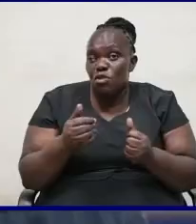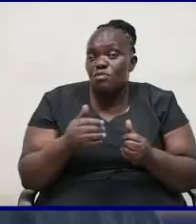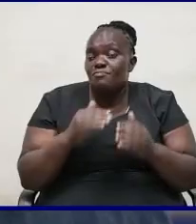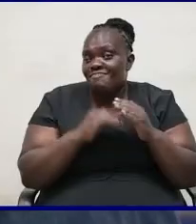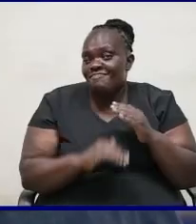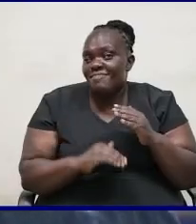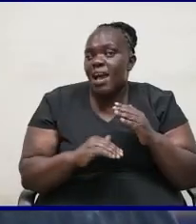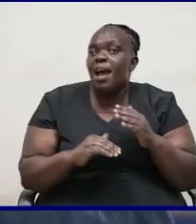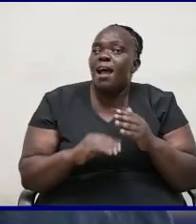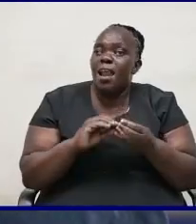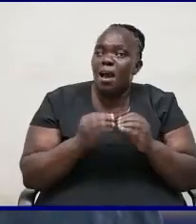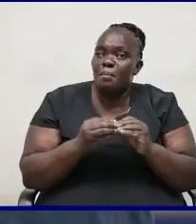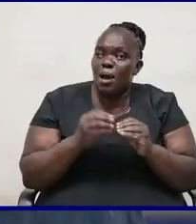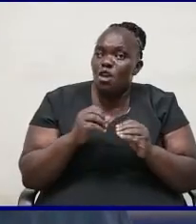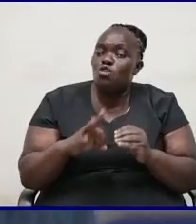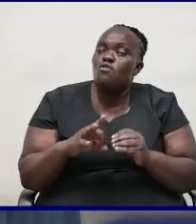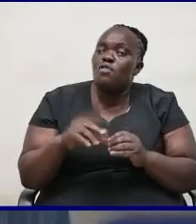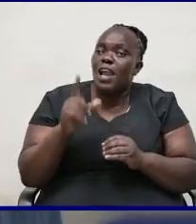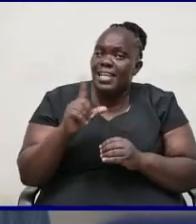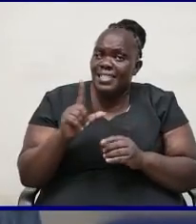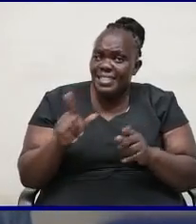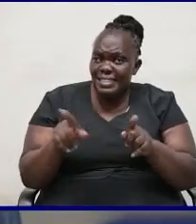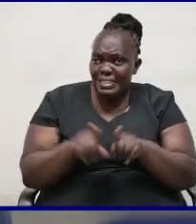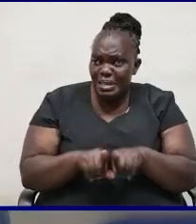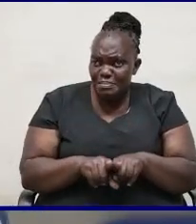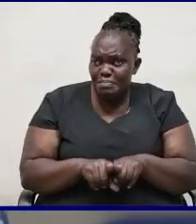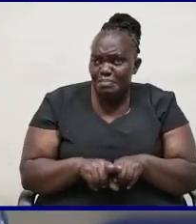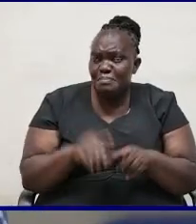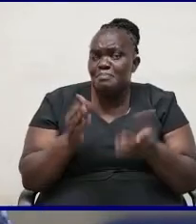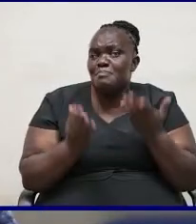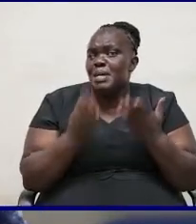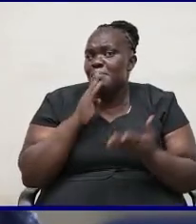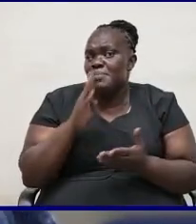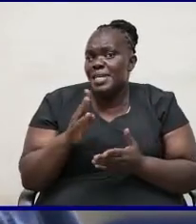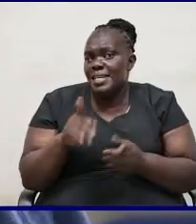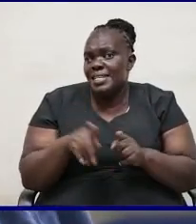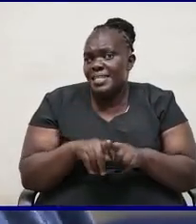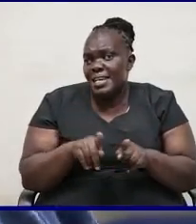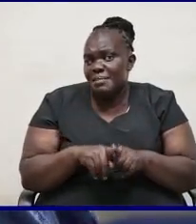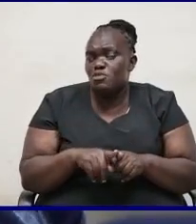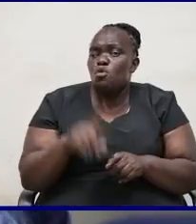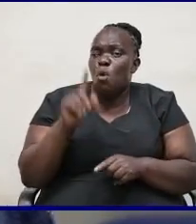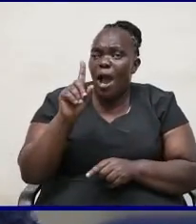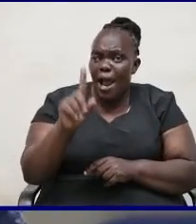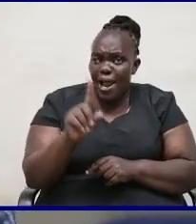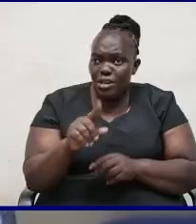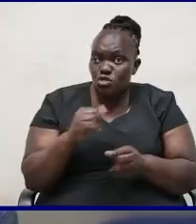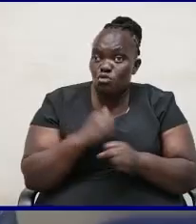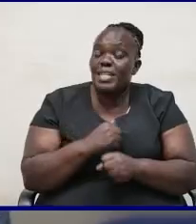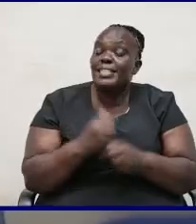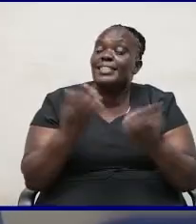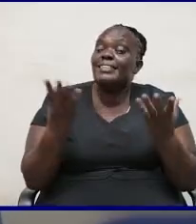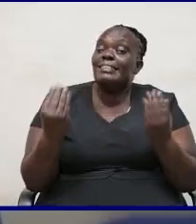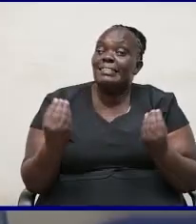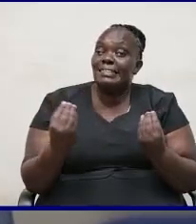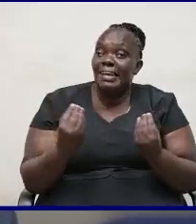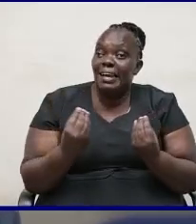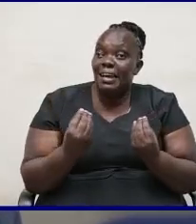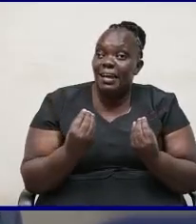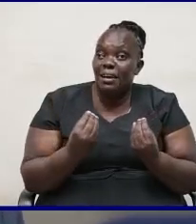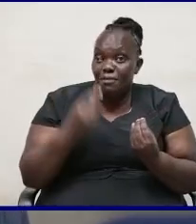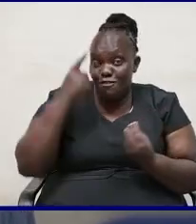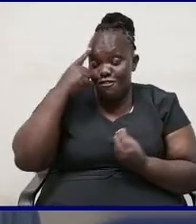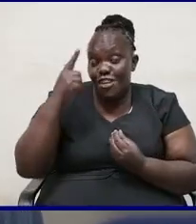maybe reduce the number of licenses or maybe bundle it up into one to make it easier for